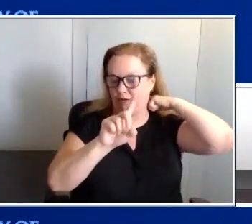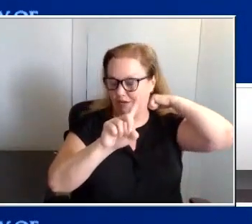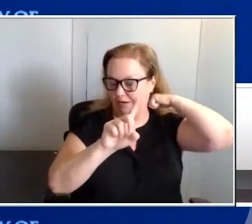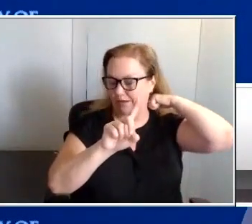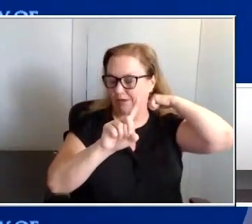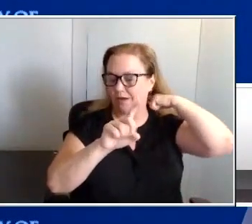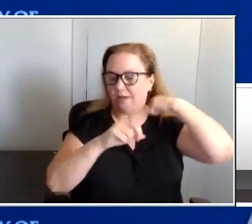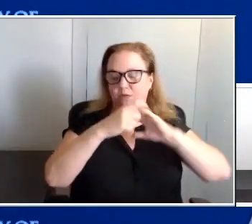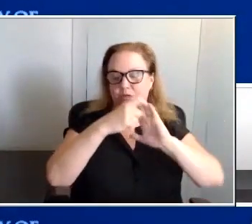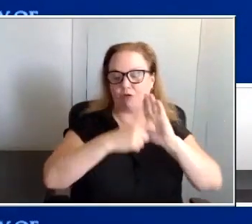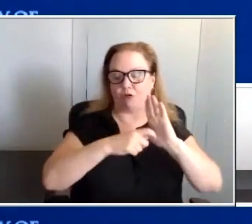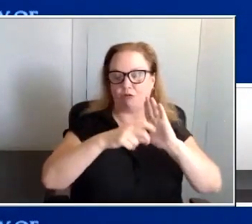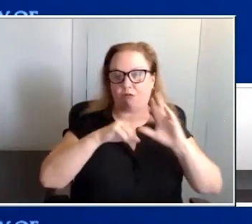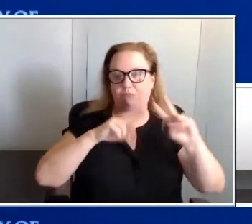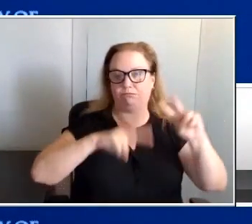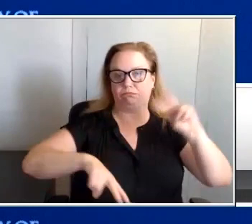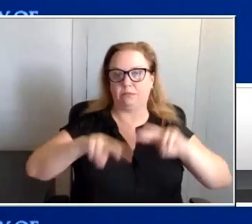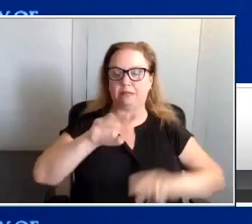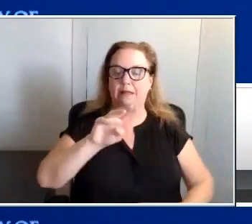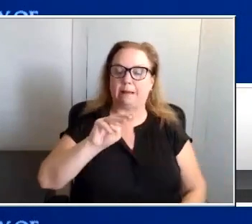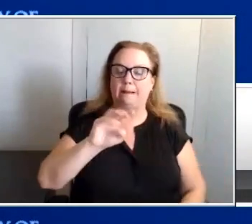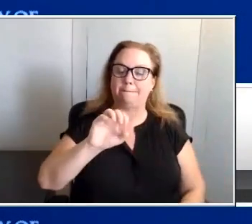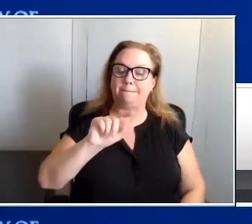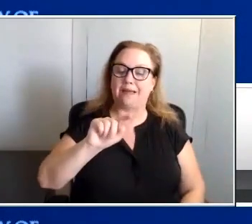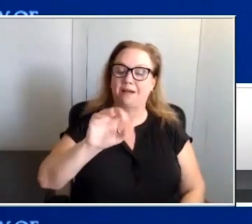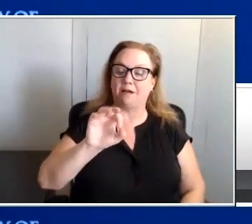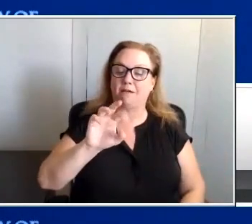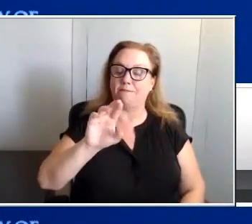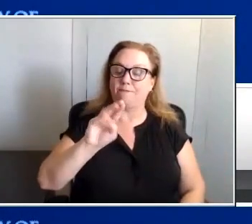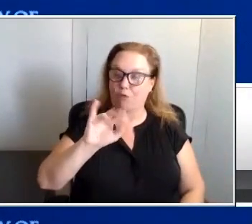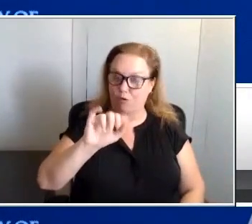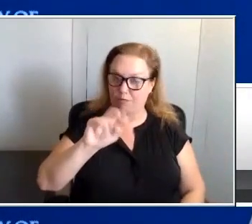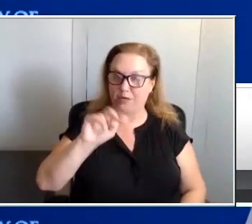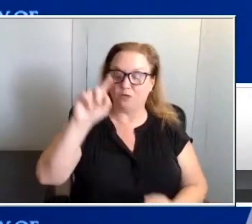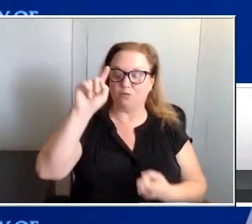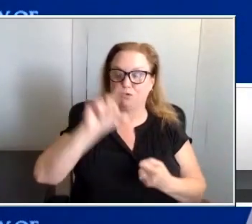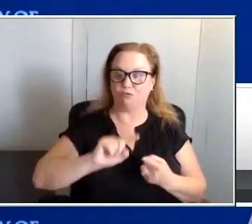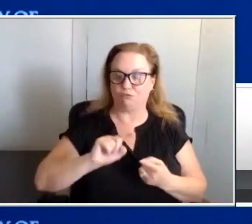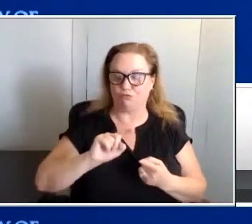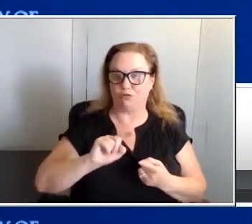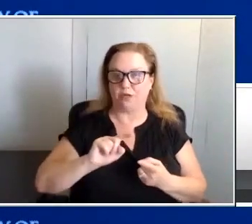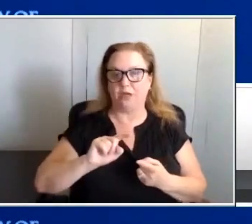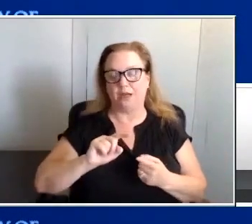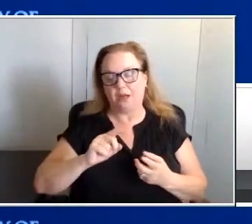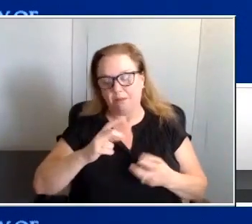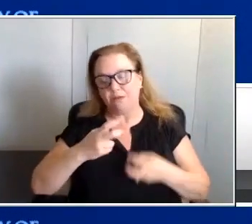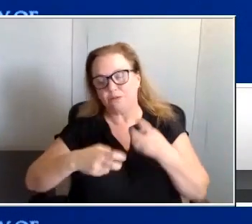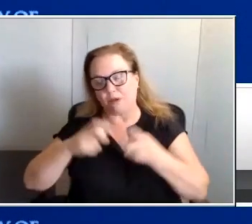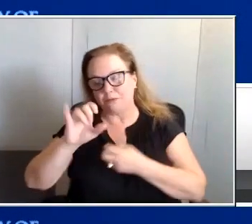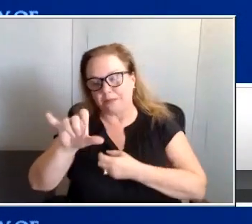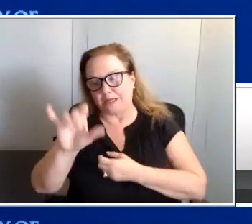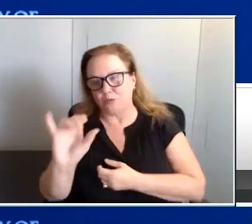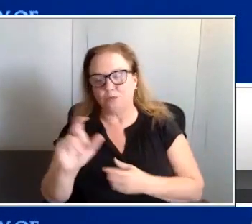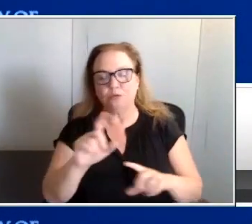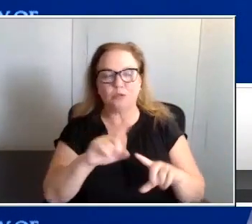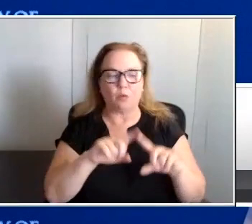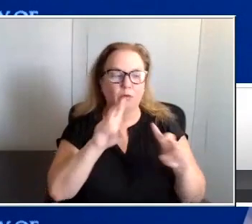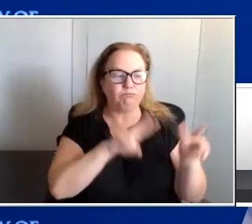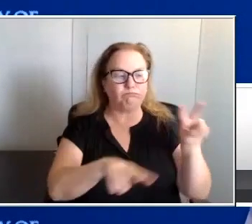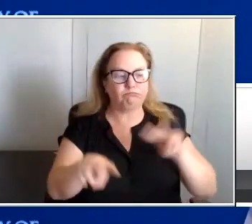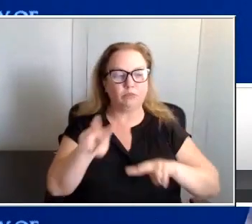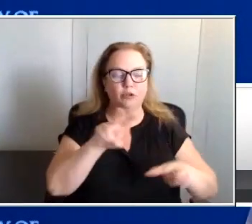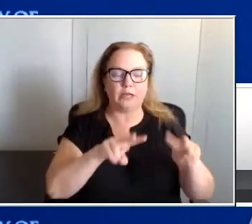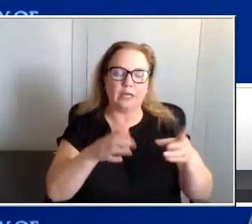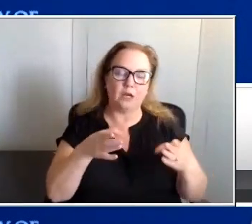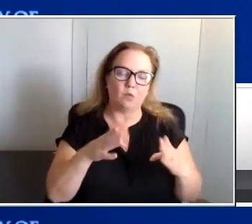at the ability of metformin to help reduce that. But there are caveats with all of that as well. So we are also looking at ways to